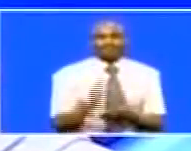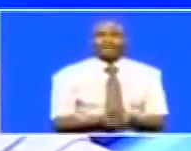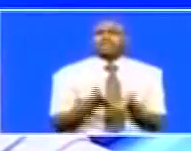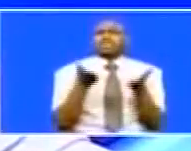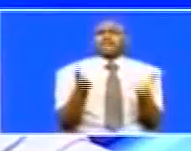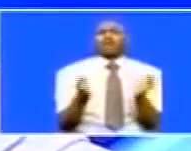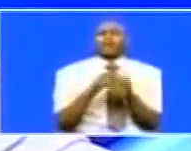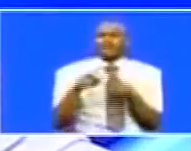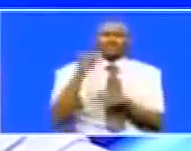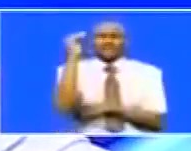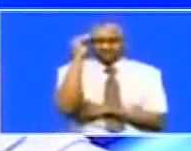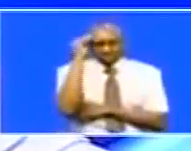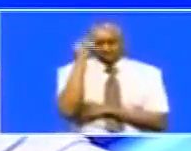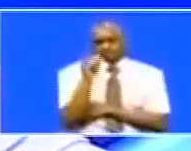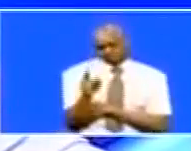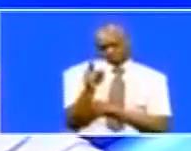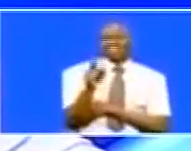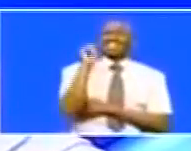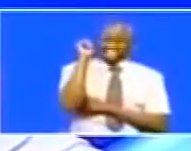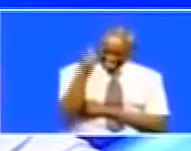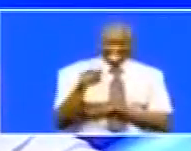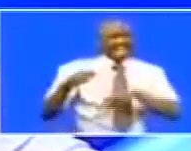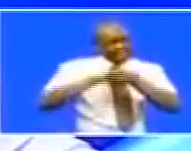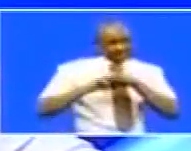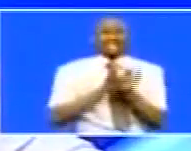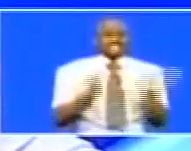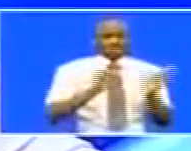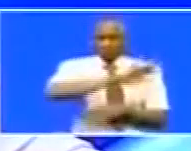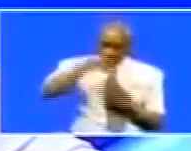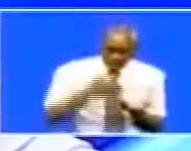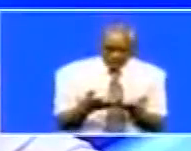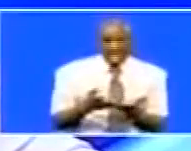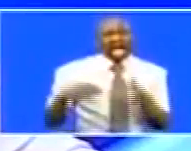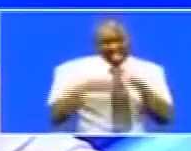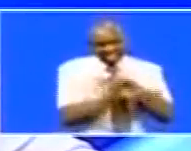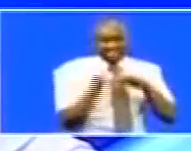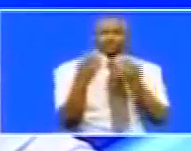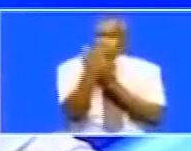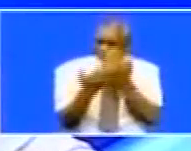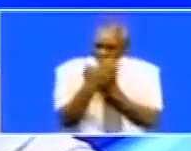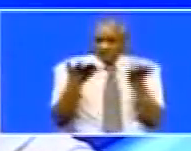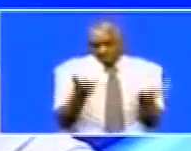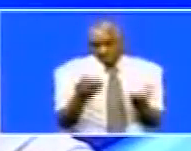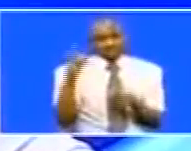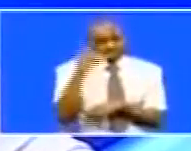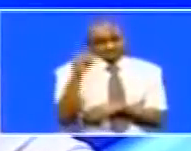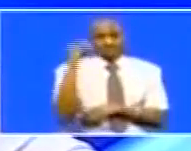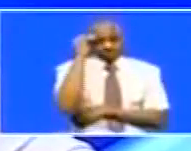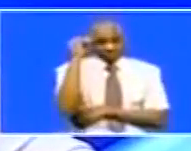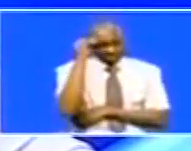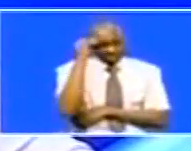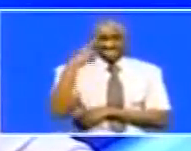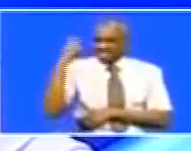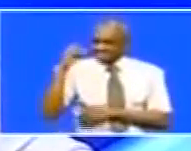Want to stay with matters education in Kenya and Africa in general? Access to computerized or digital education is still a